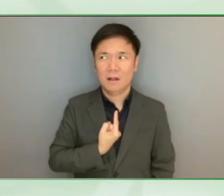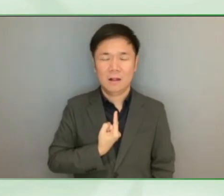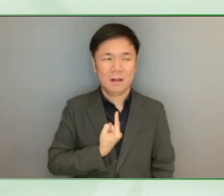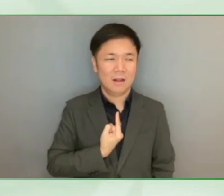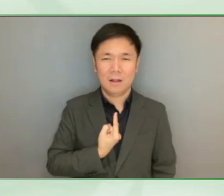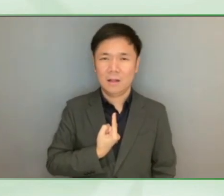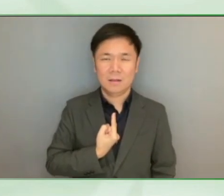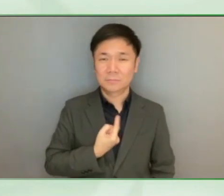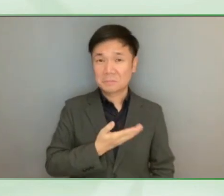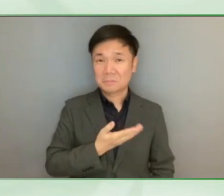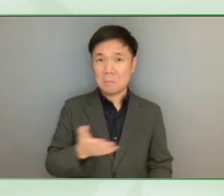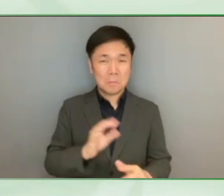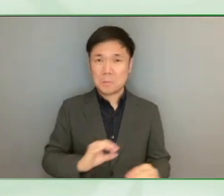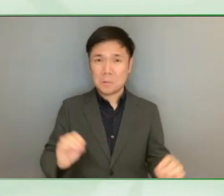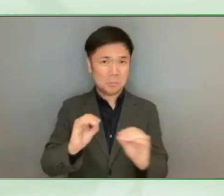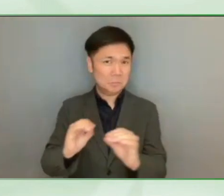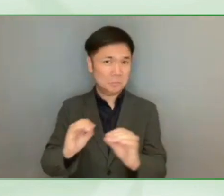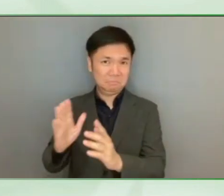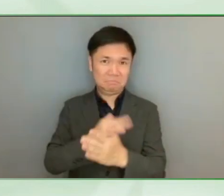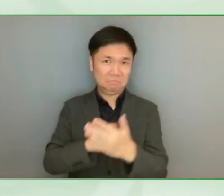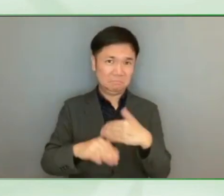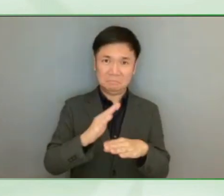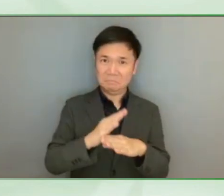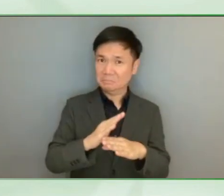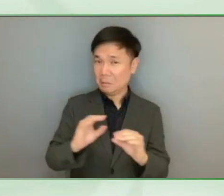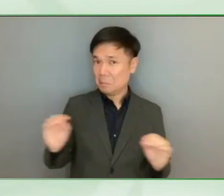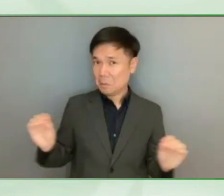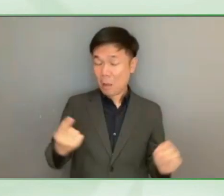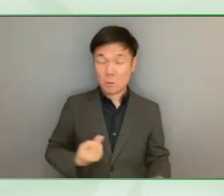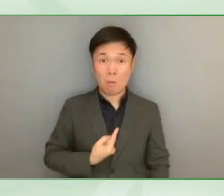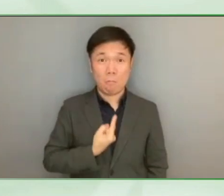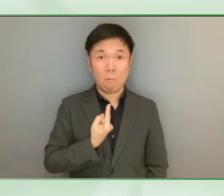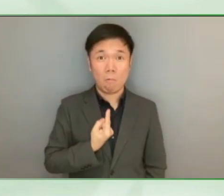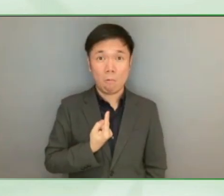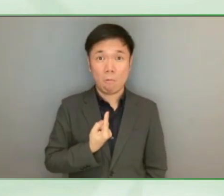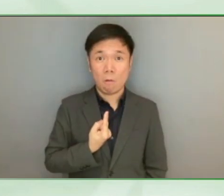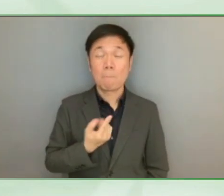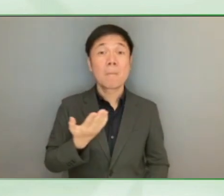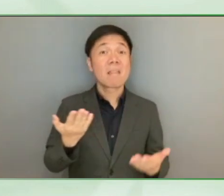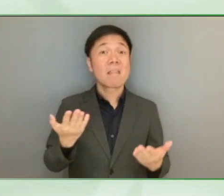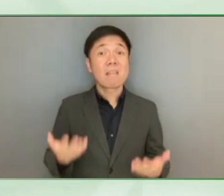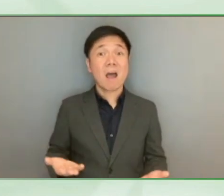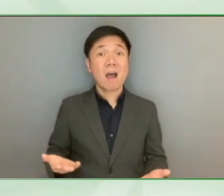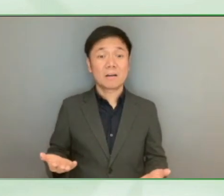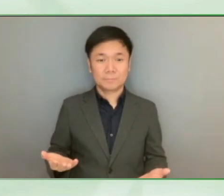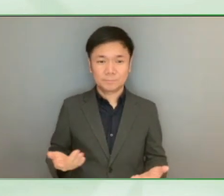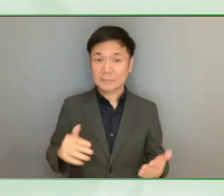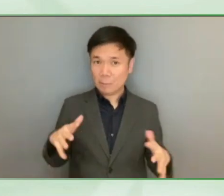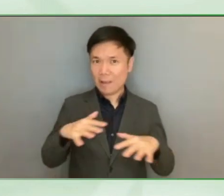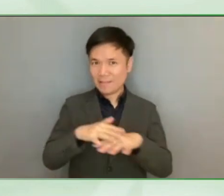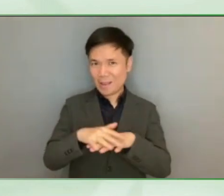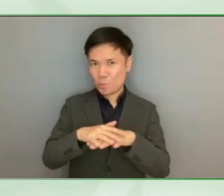identified themselves as an employee with a disability. And now we are there with the network. So things are